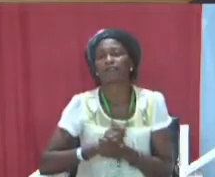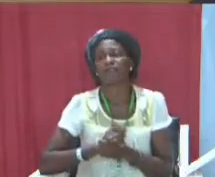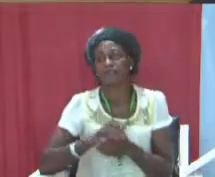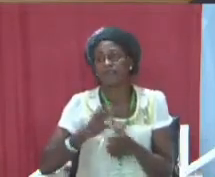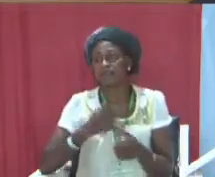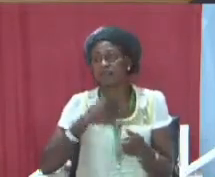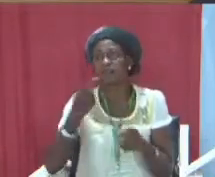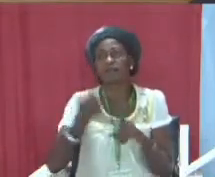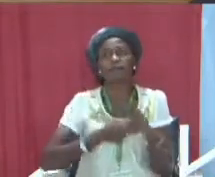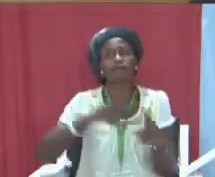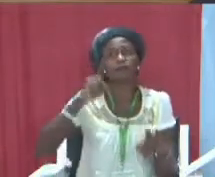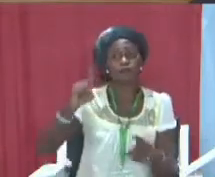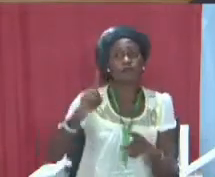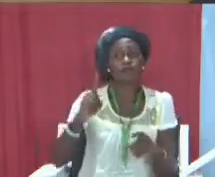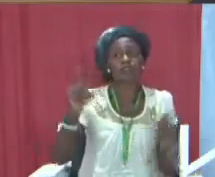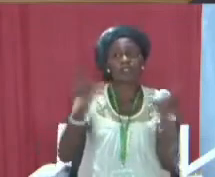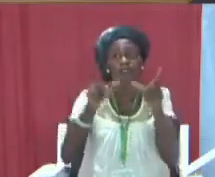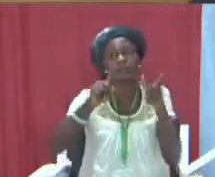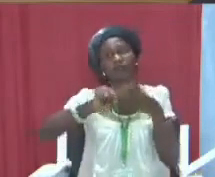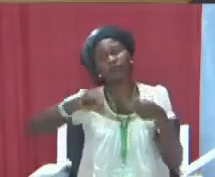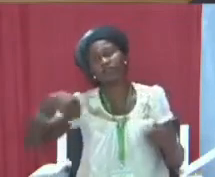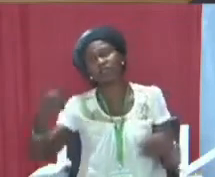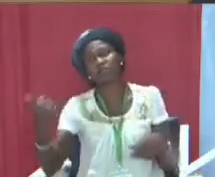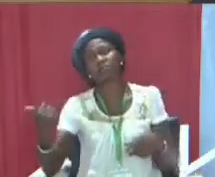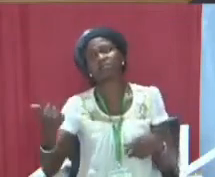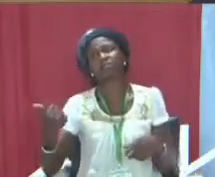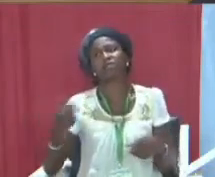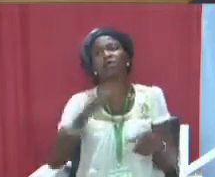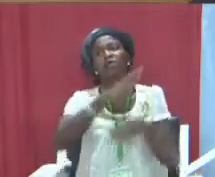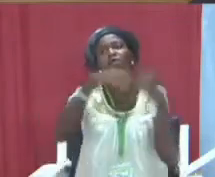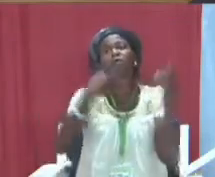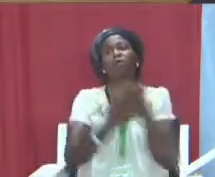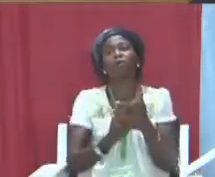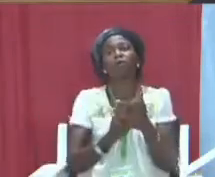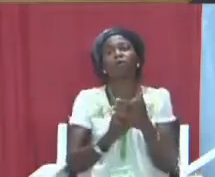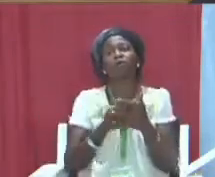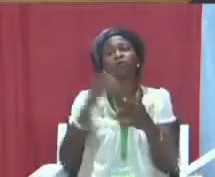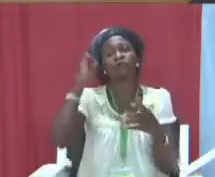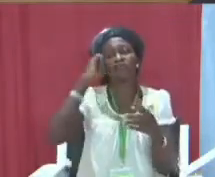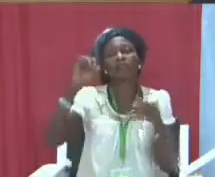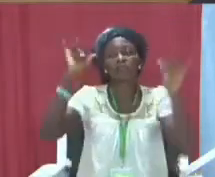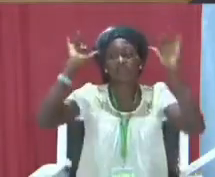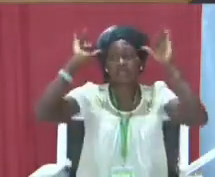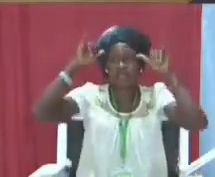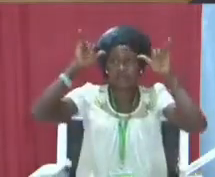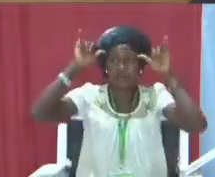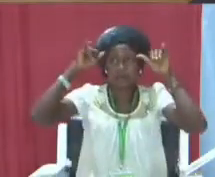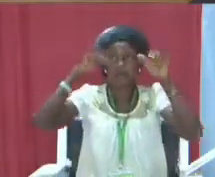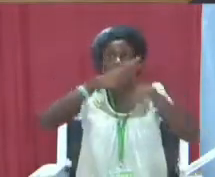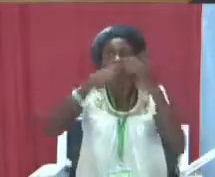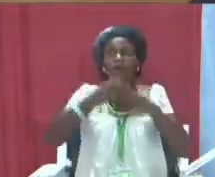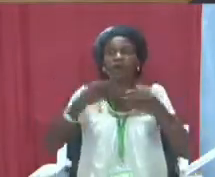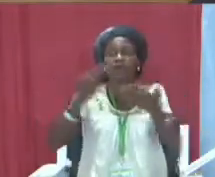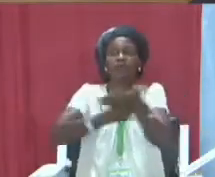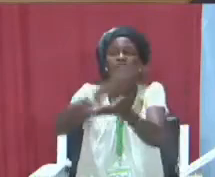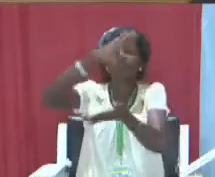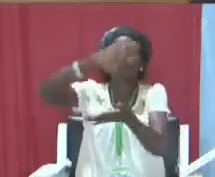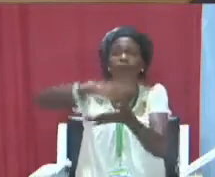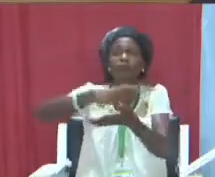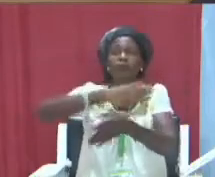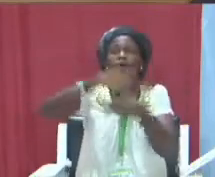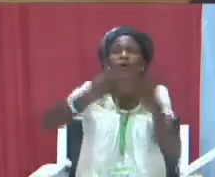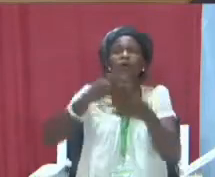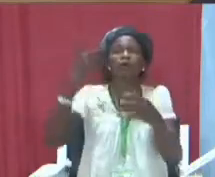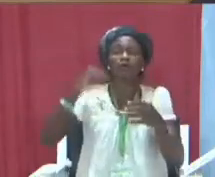And from one state to the other, all his cows, all his sheep, all